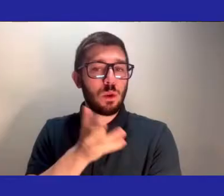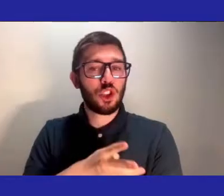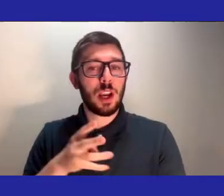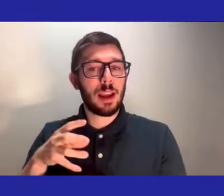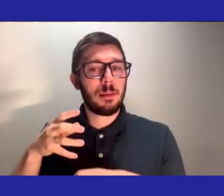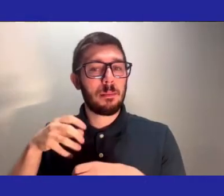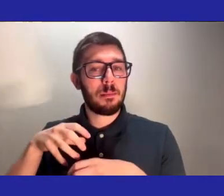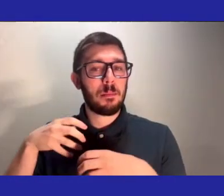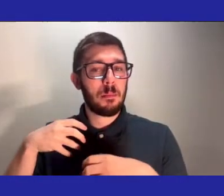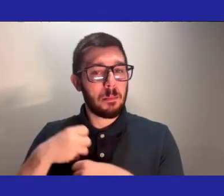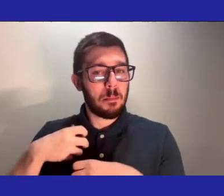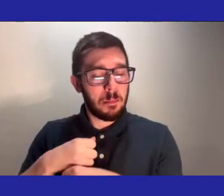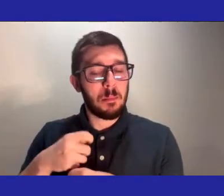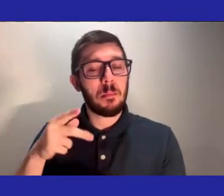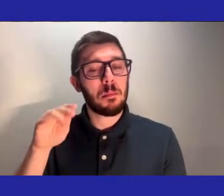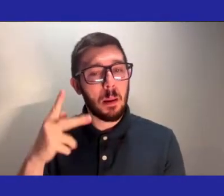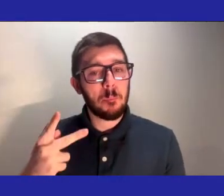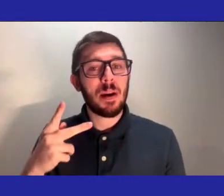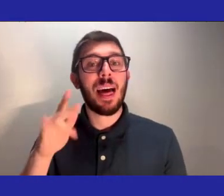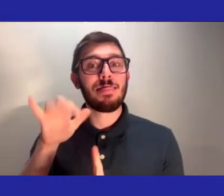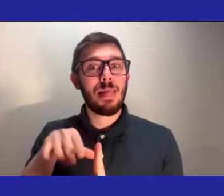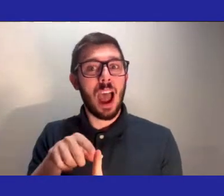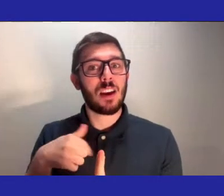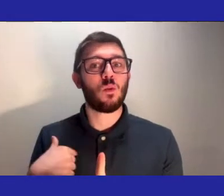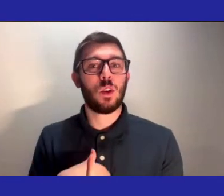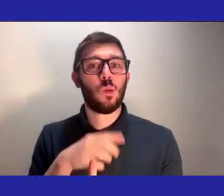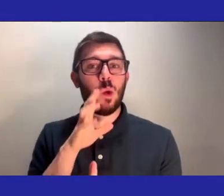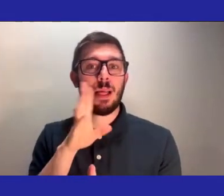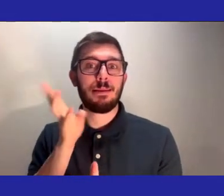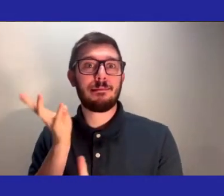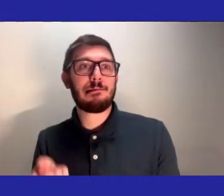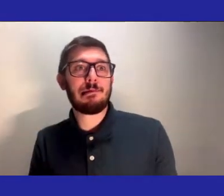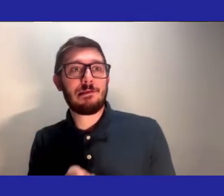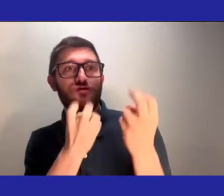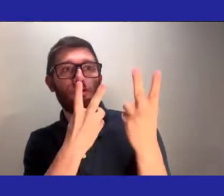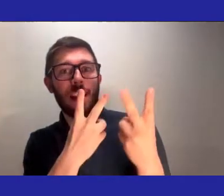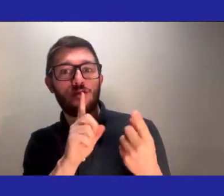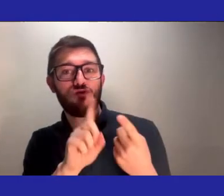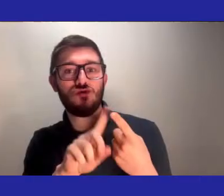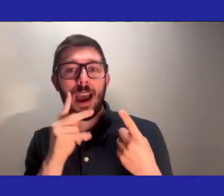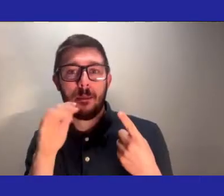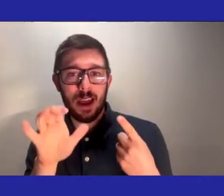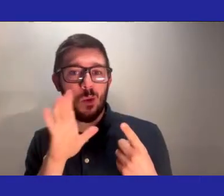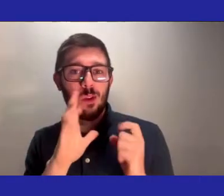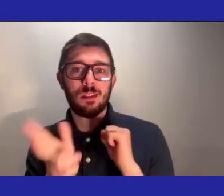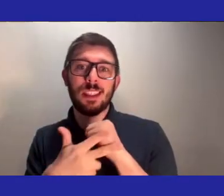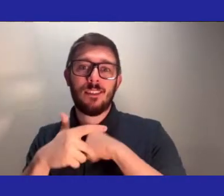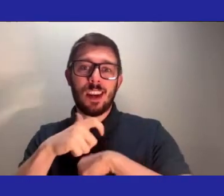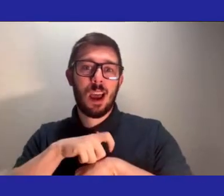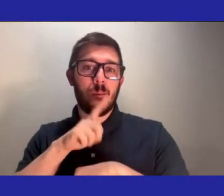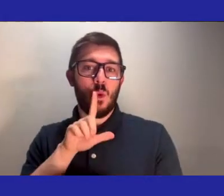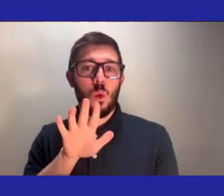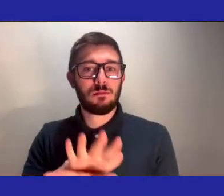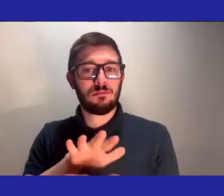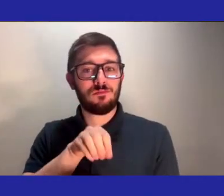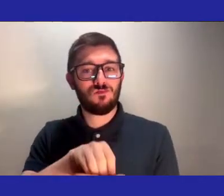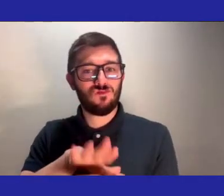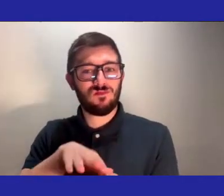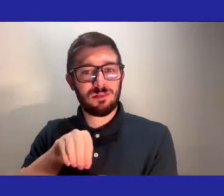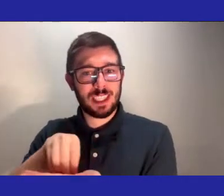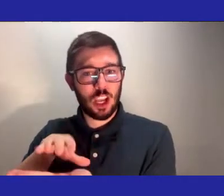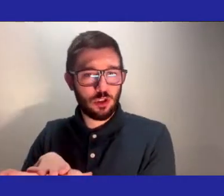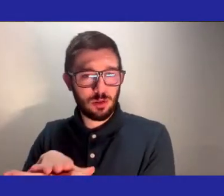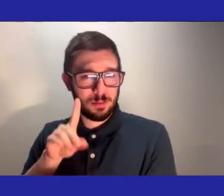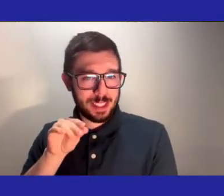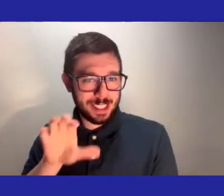integrating it into Epic, which will really save a lot of time, for documentation, et cetera. We can move to the next slide.